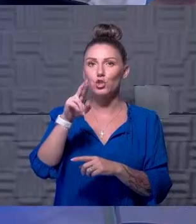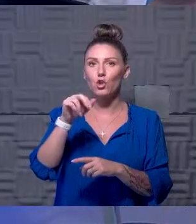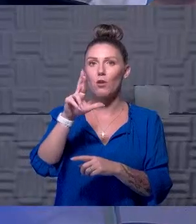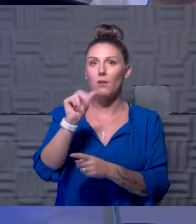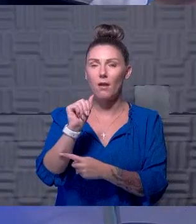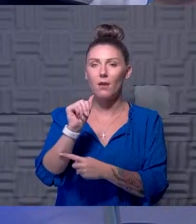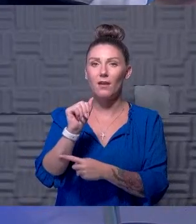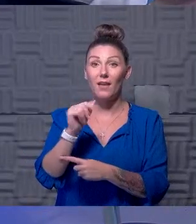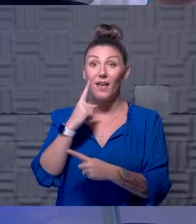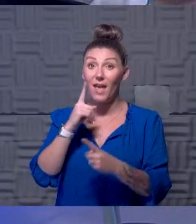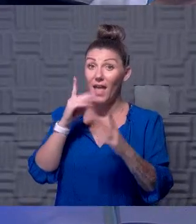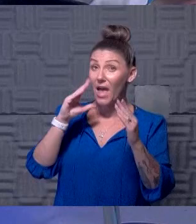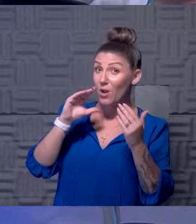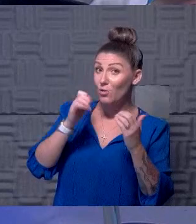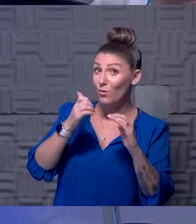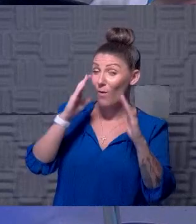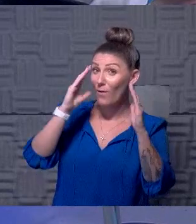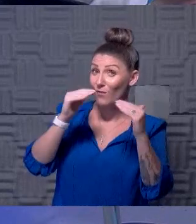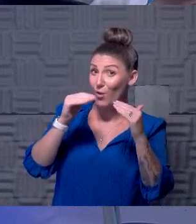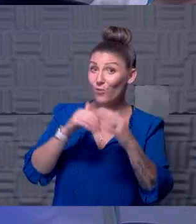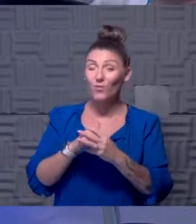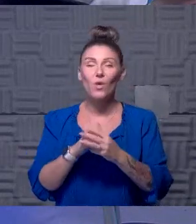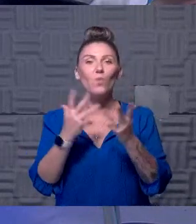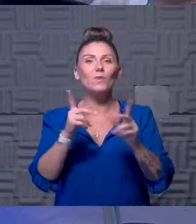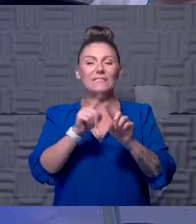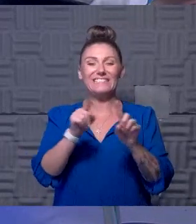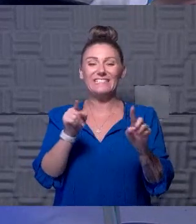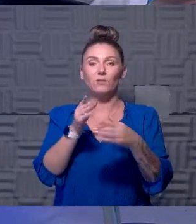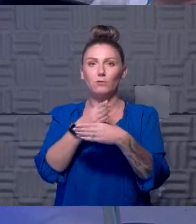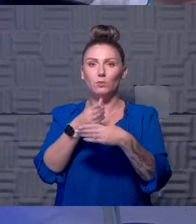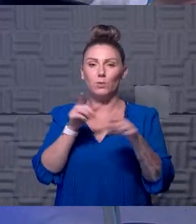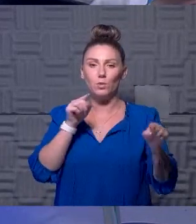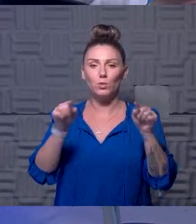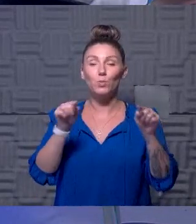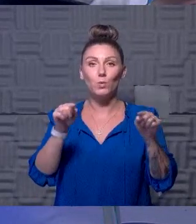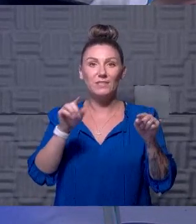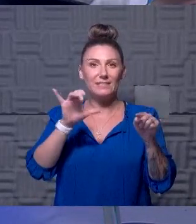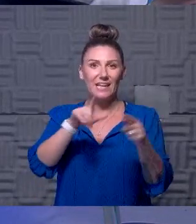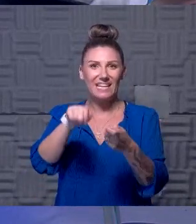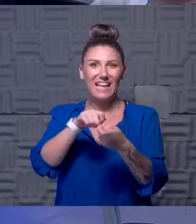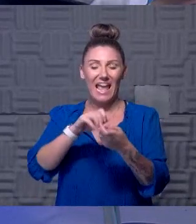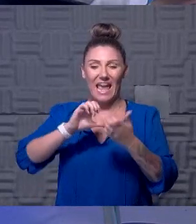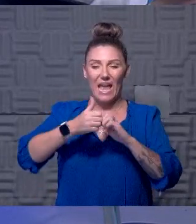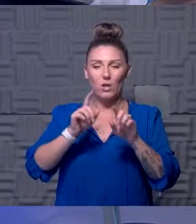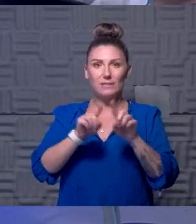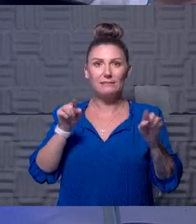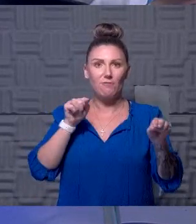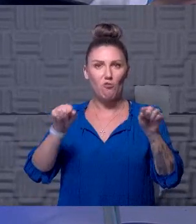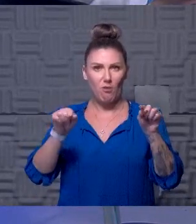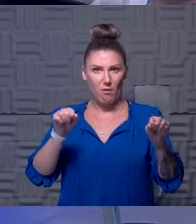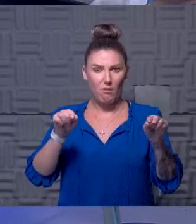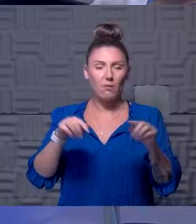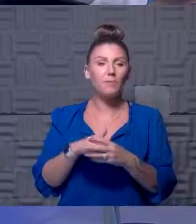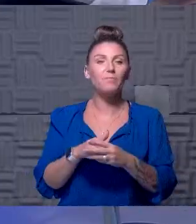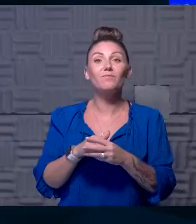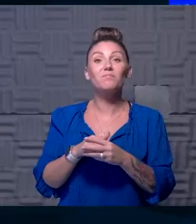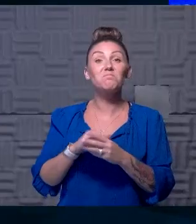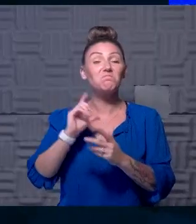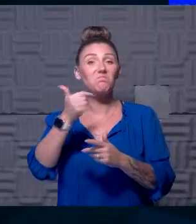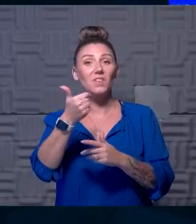hopeful? Well, I'm just asking what's the difference between the two. My question is exactly that. How is it different than the Moderna Maybe I'll throw that vaccine? to Dr.